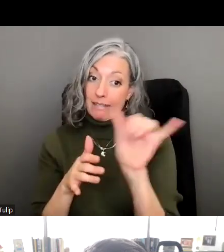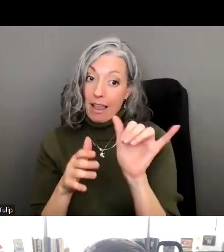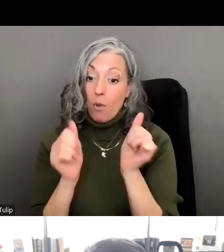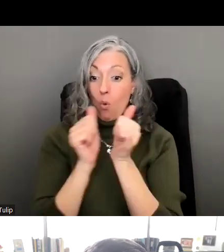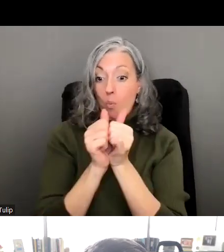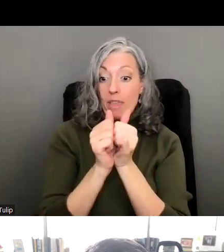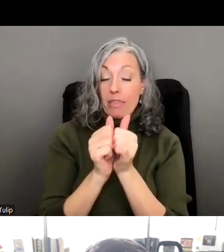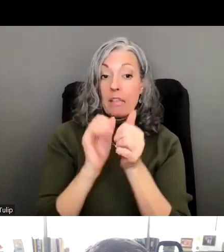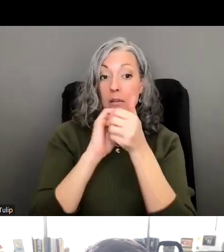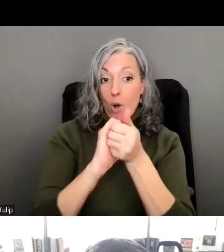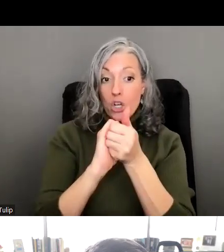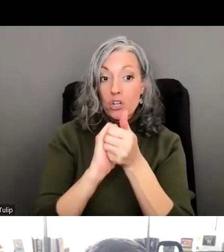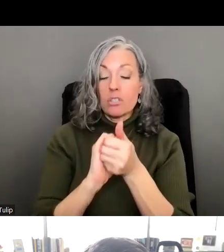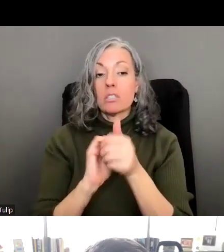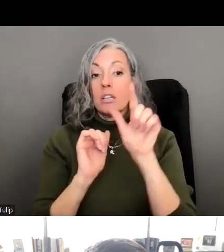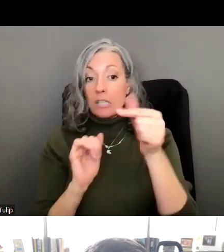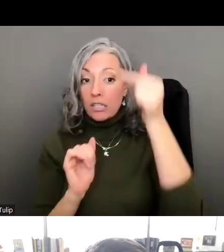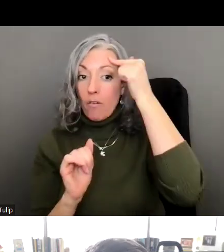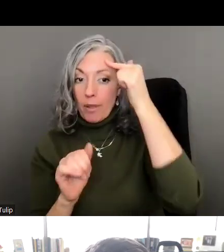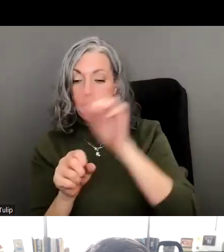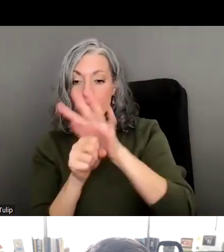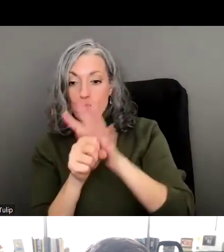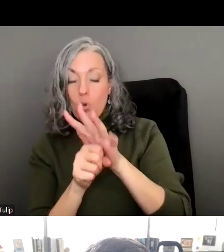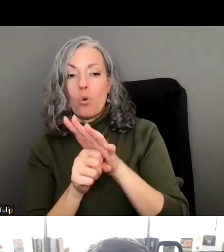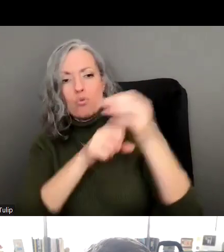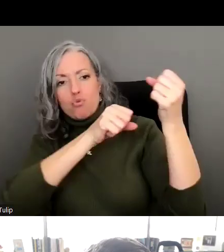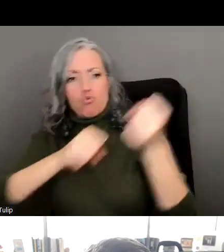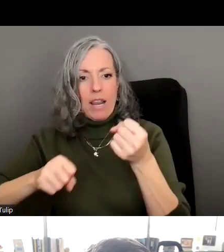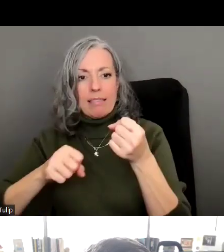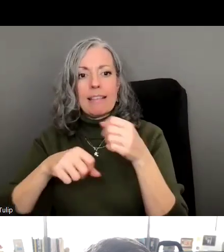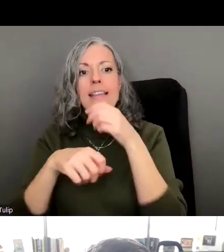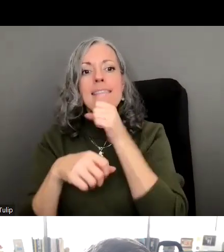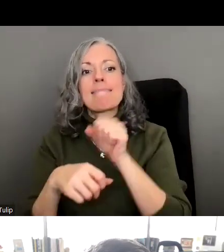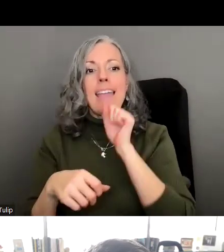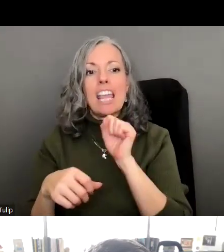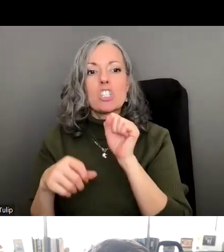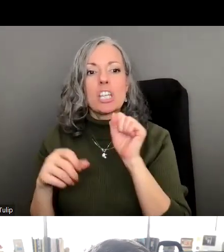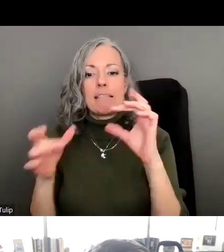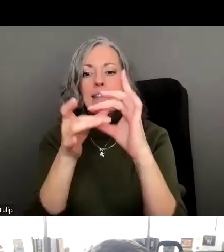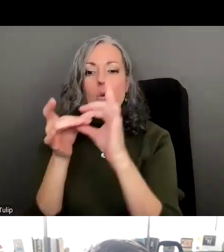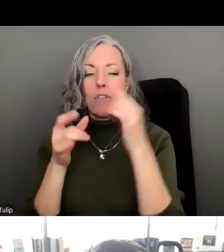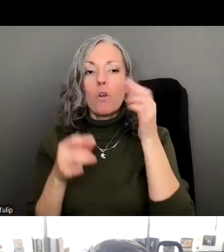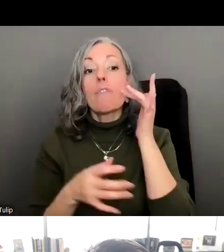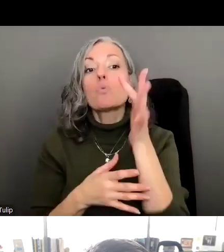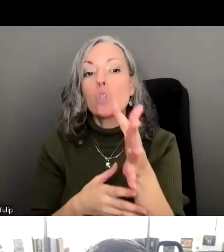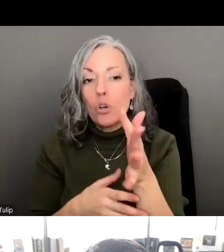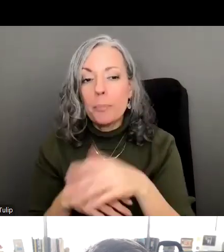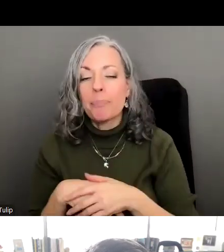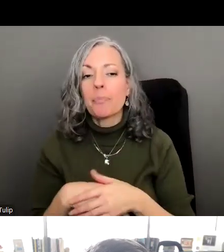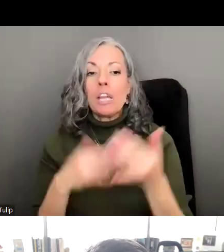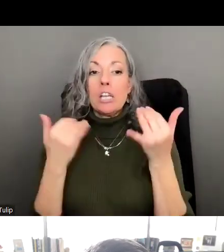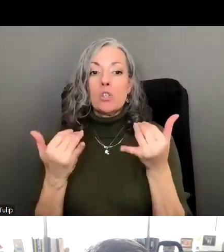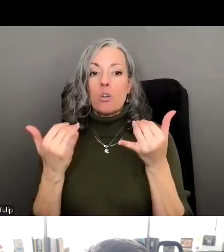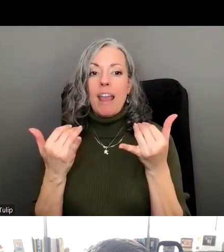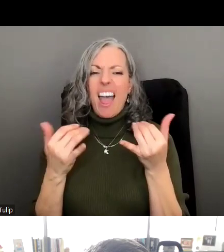obviously, with our local and federal partners to strengthen the aging network for generations to come. So as we kind of further engage